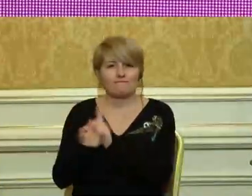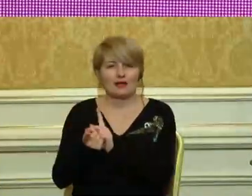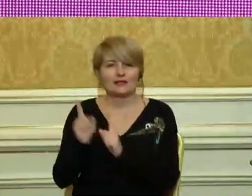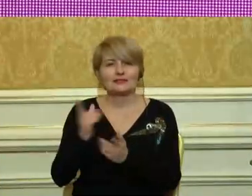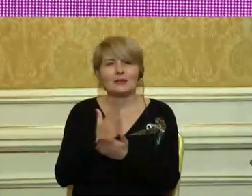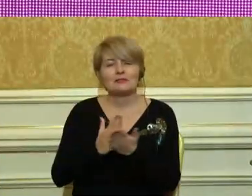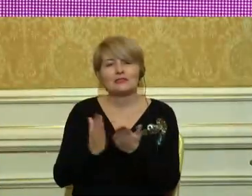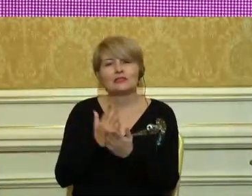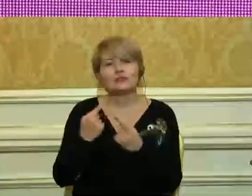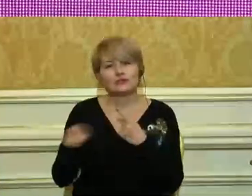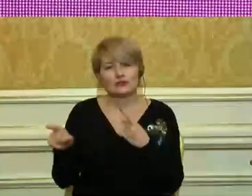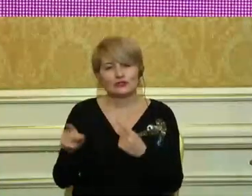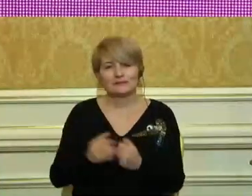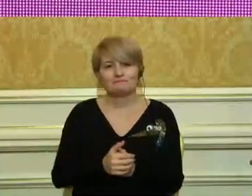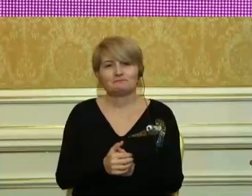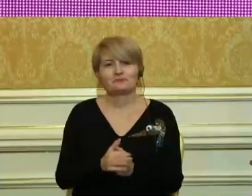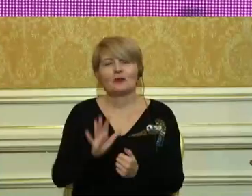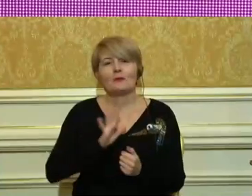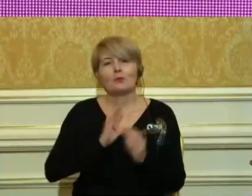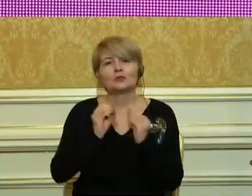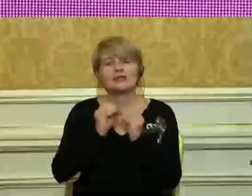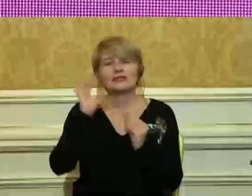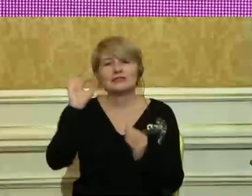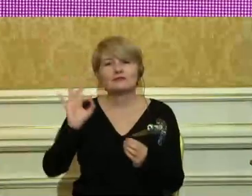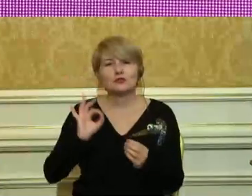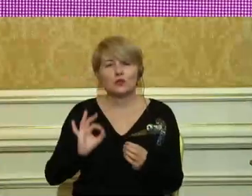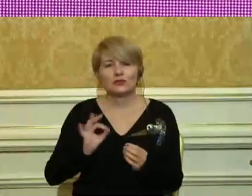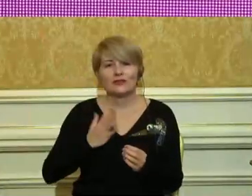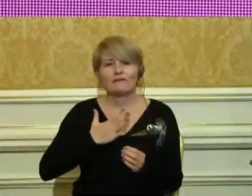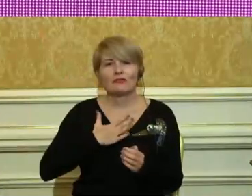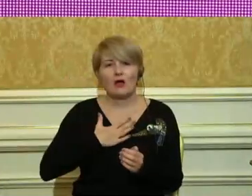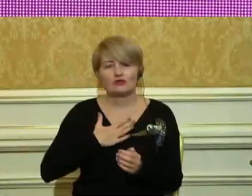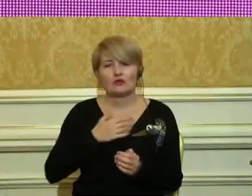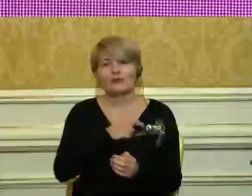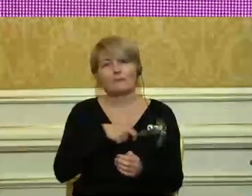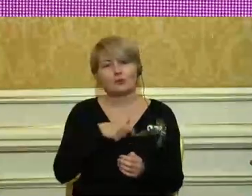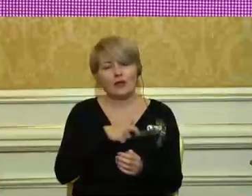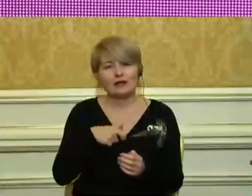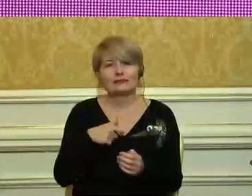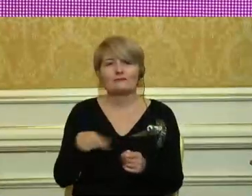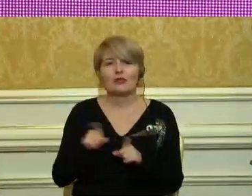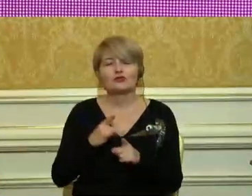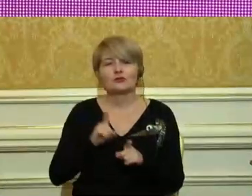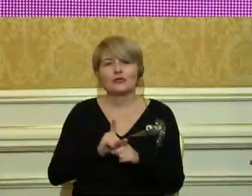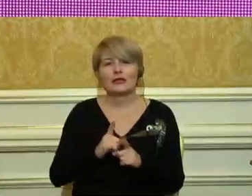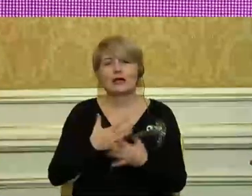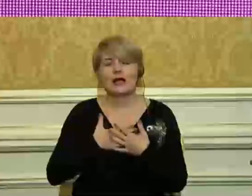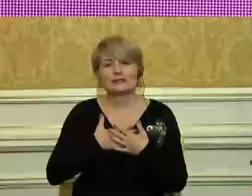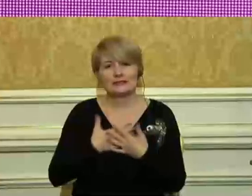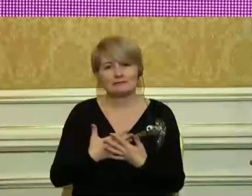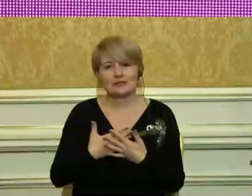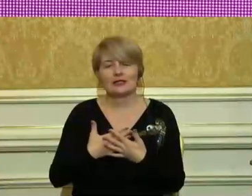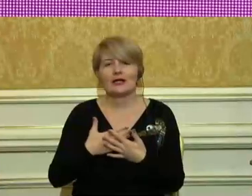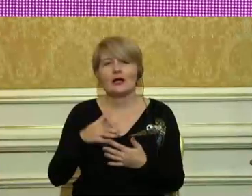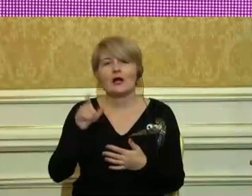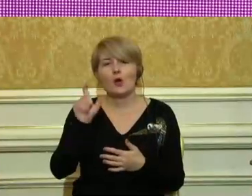absolutely a different situation. We have the different pictures. So about 10% of women were at presence there, but the